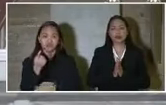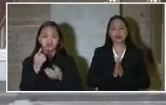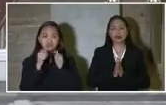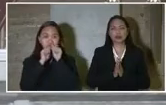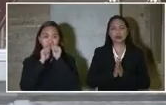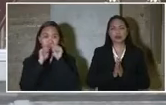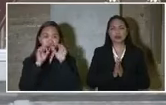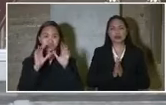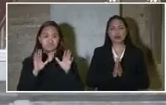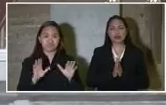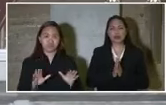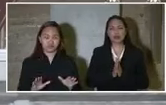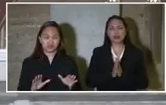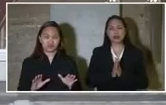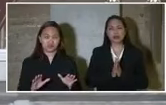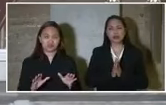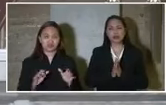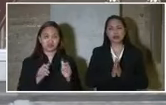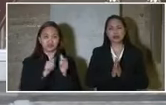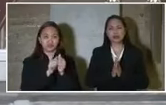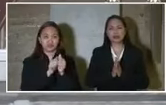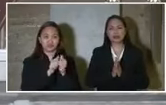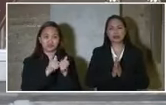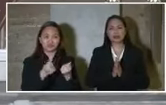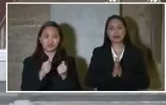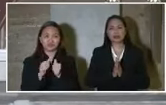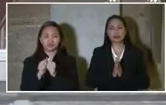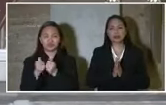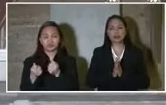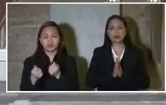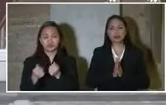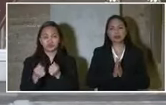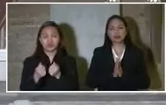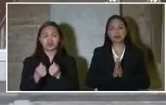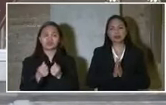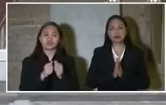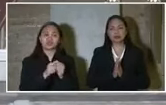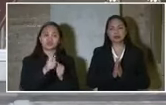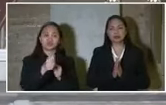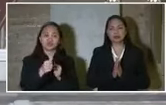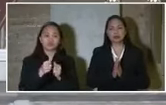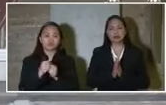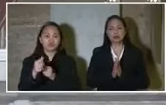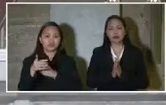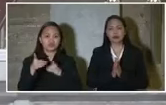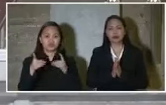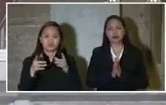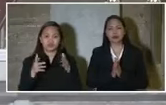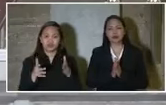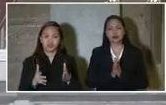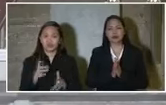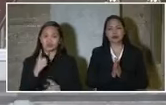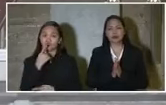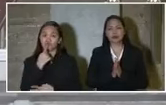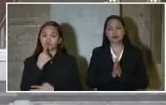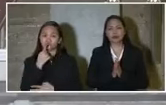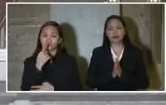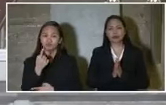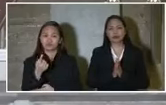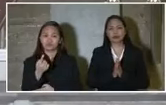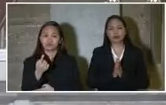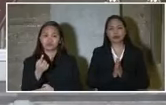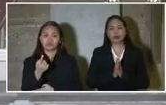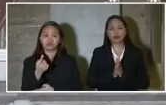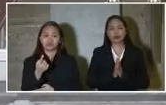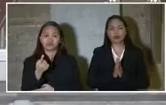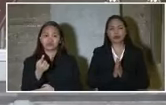blessing, broke the bread, and gave it to his disciples, saying,